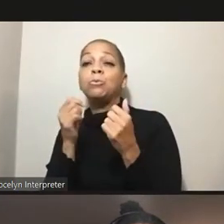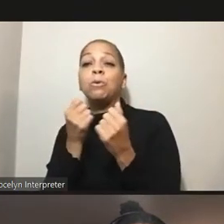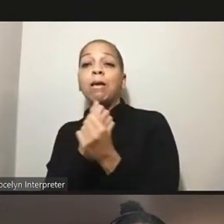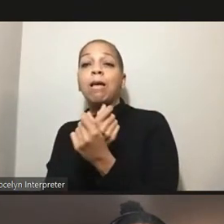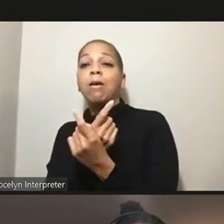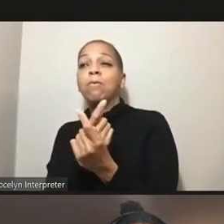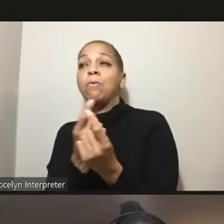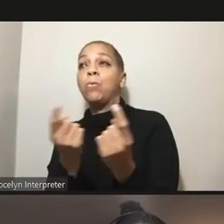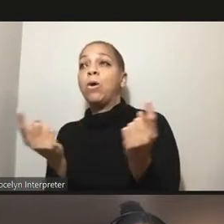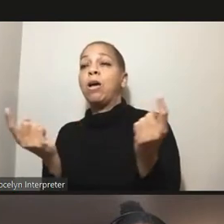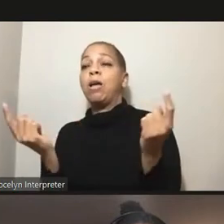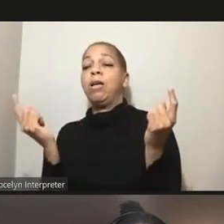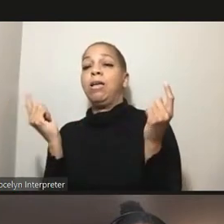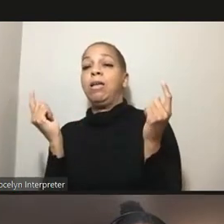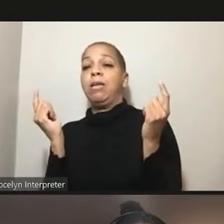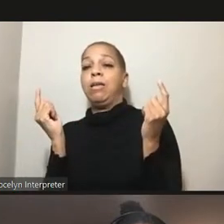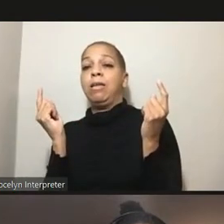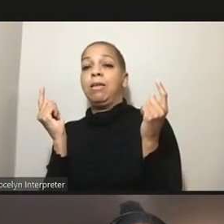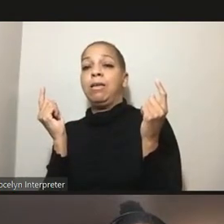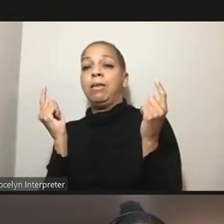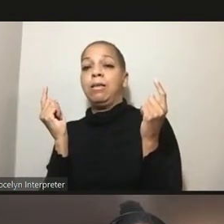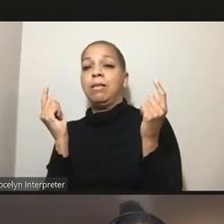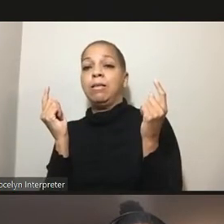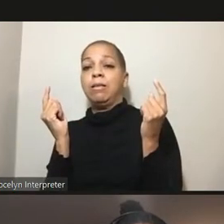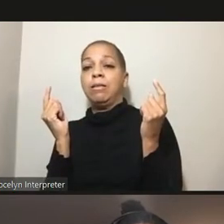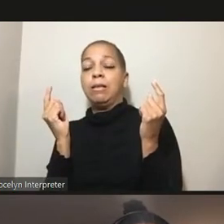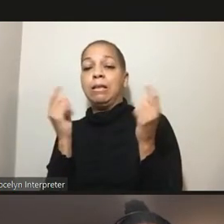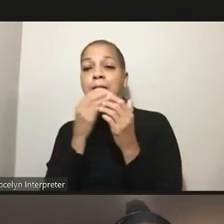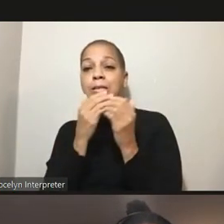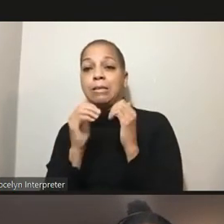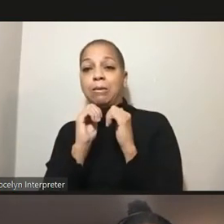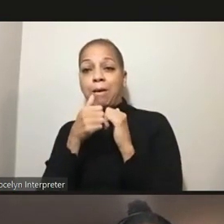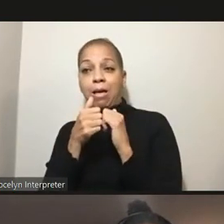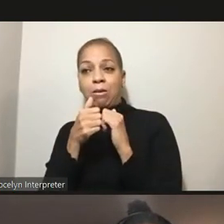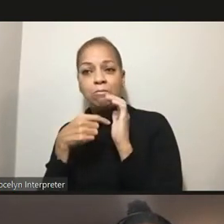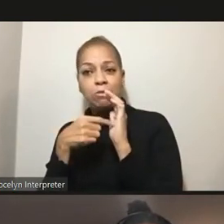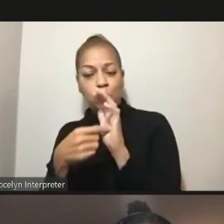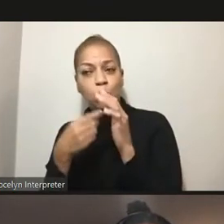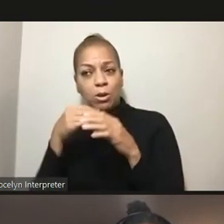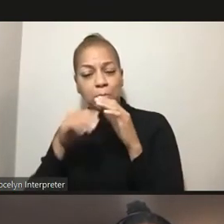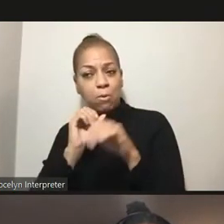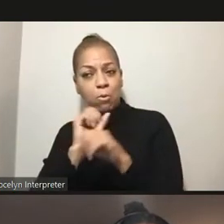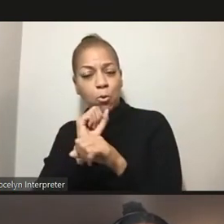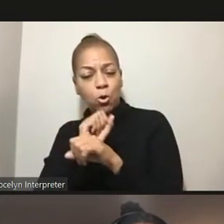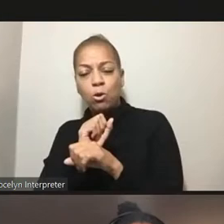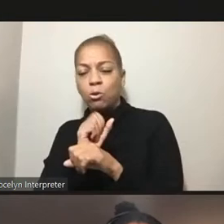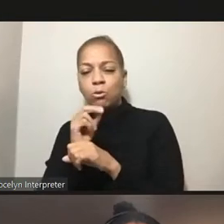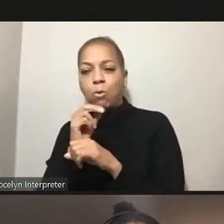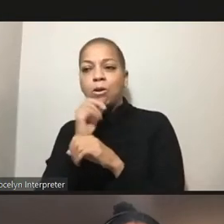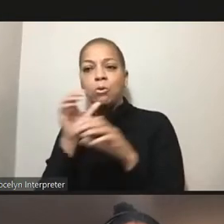that is somehow depicted in my work? No, I do not do that.